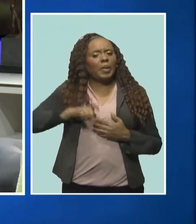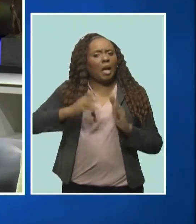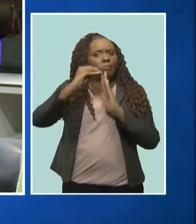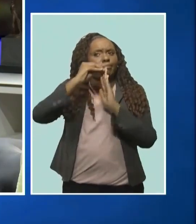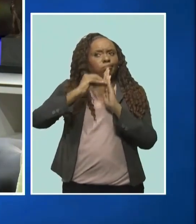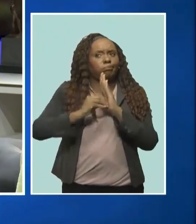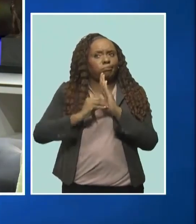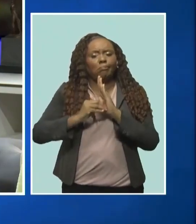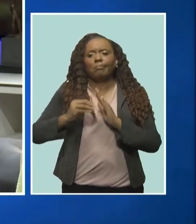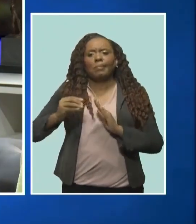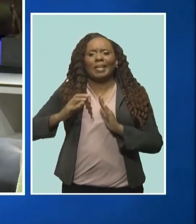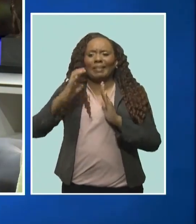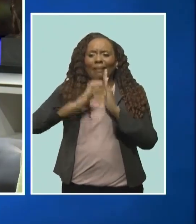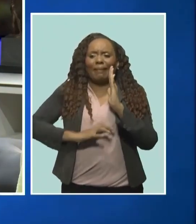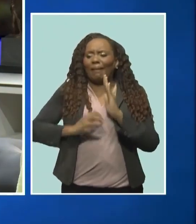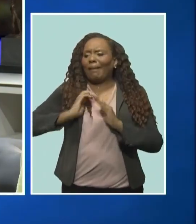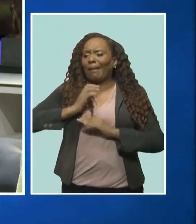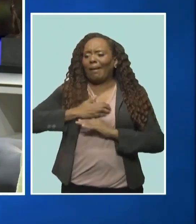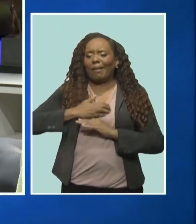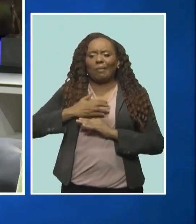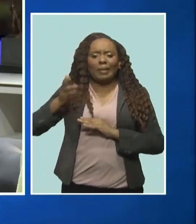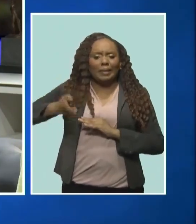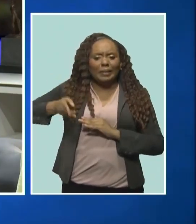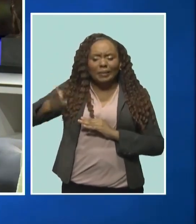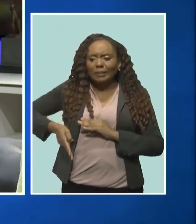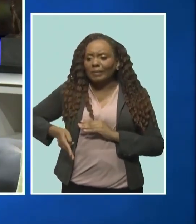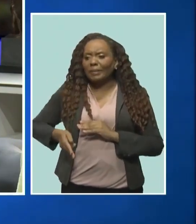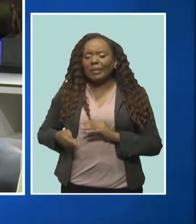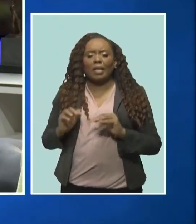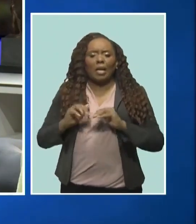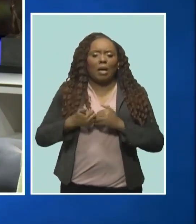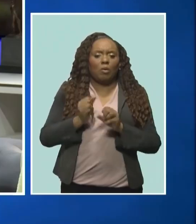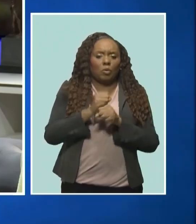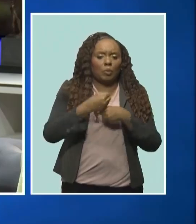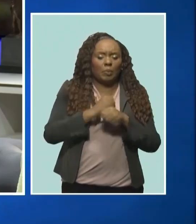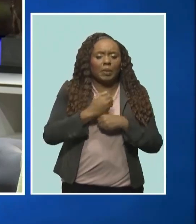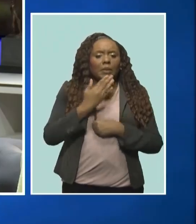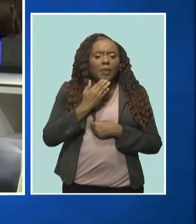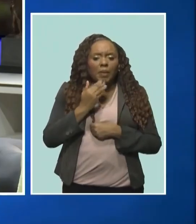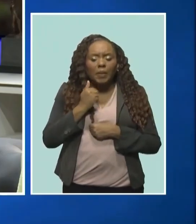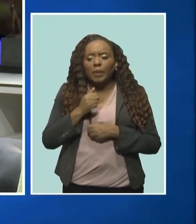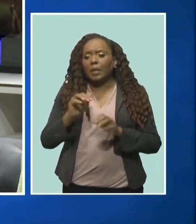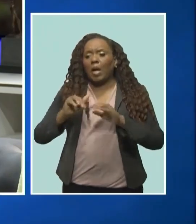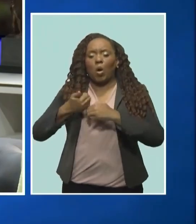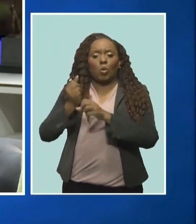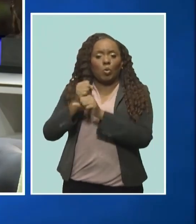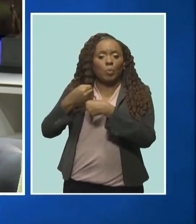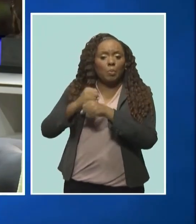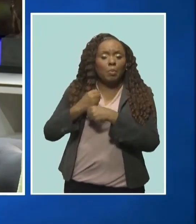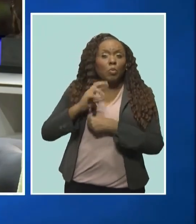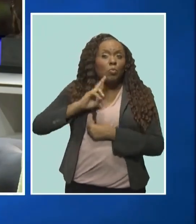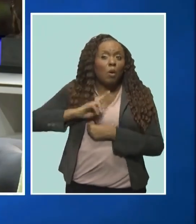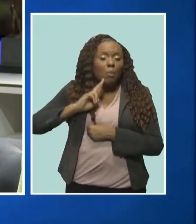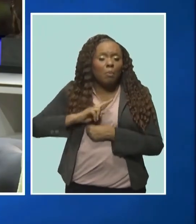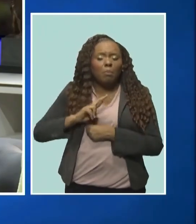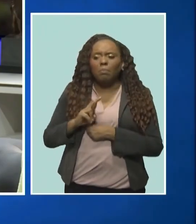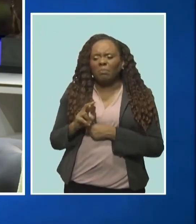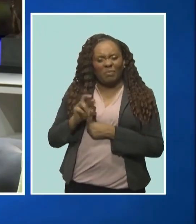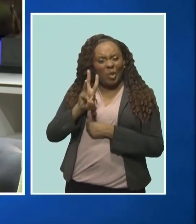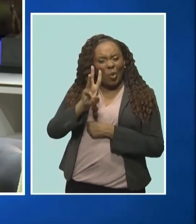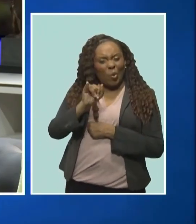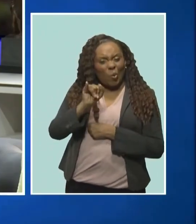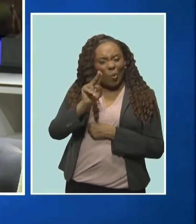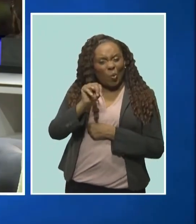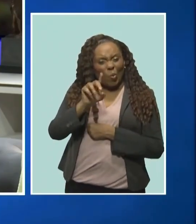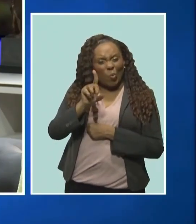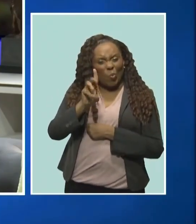we're looking at the technological side of the production of sugar, the production of rum. And the windmill plays such a significant part.